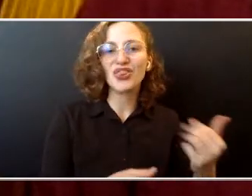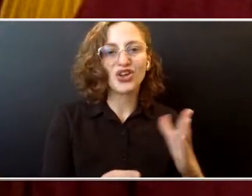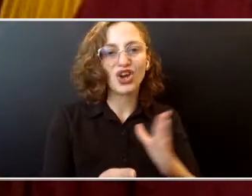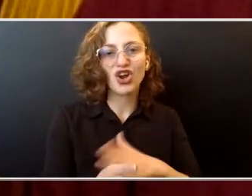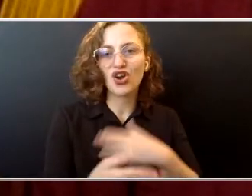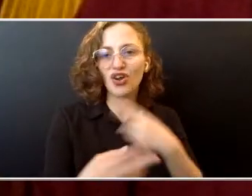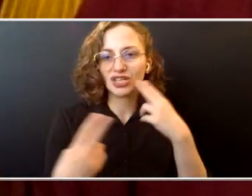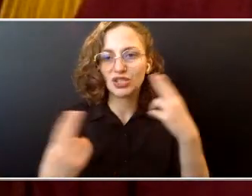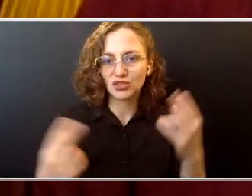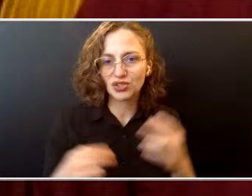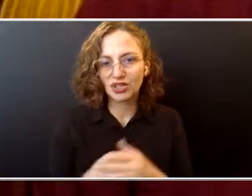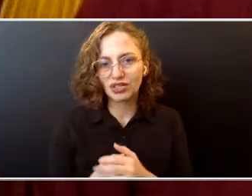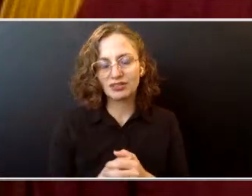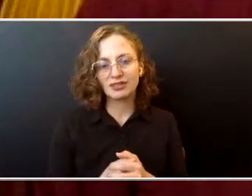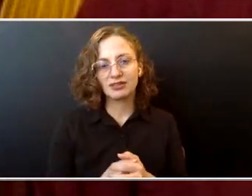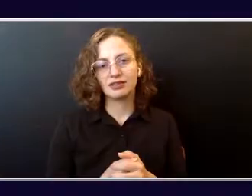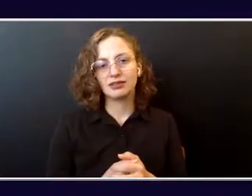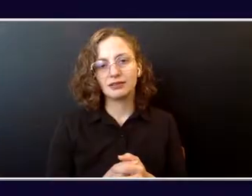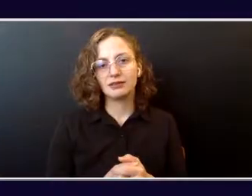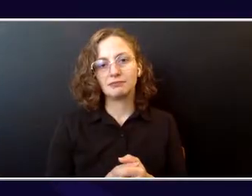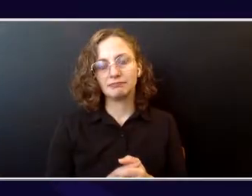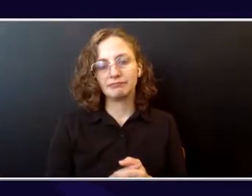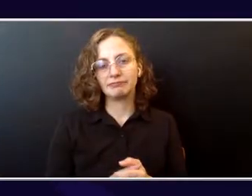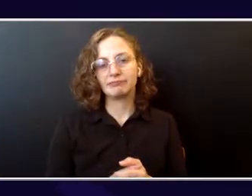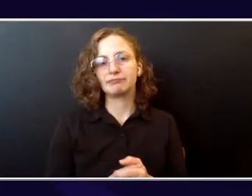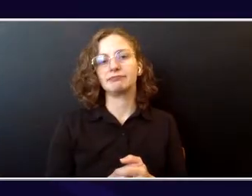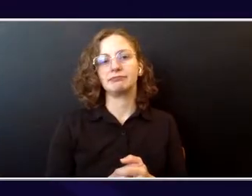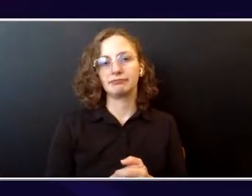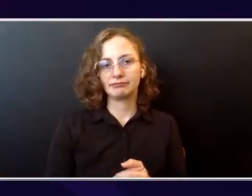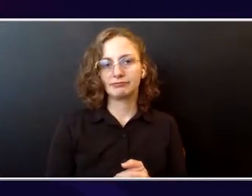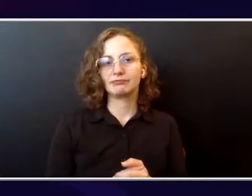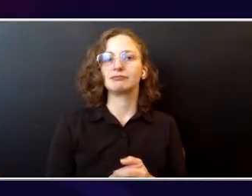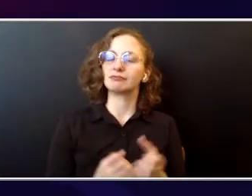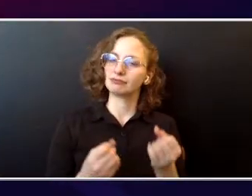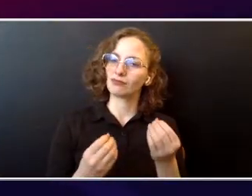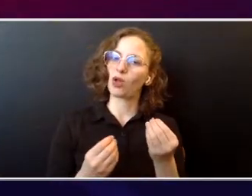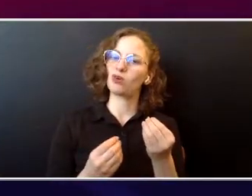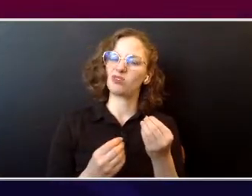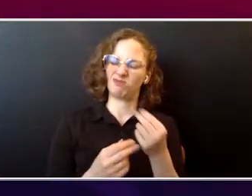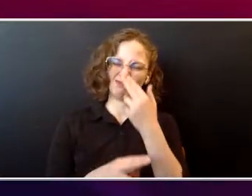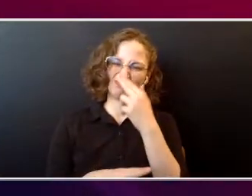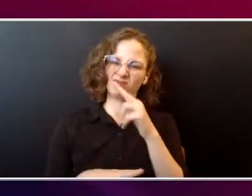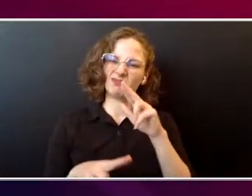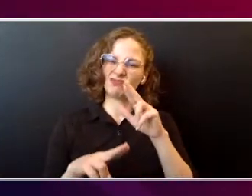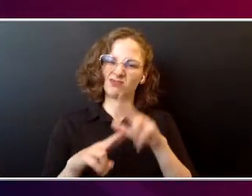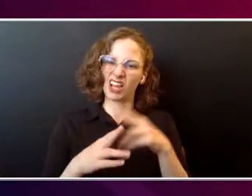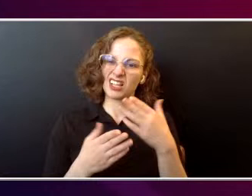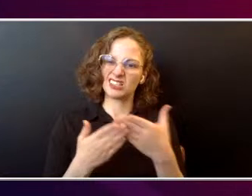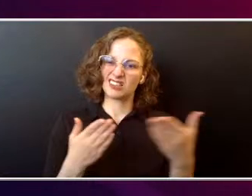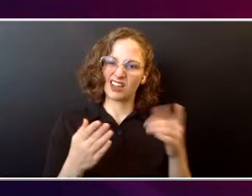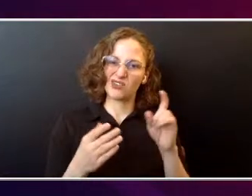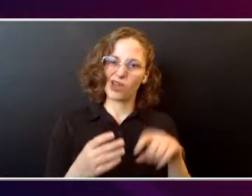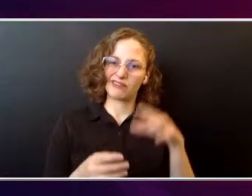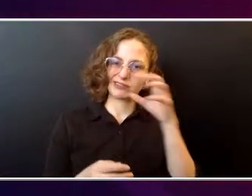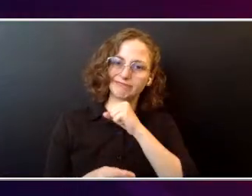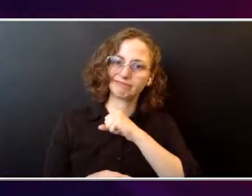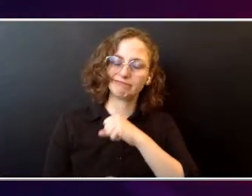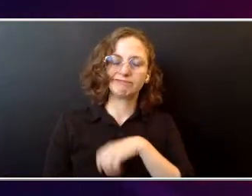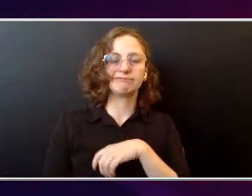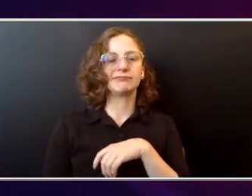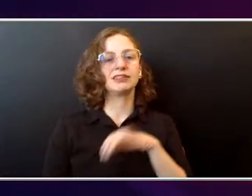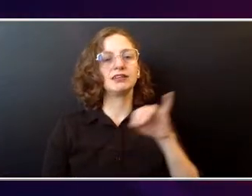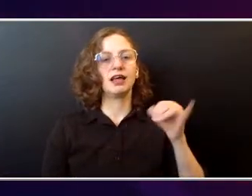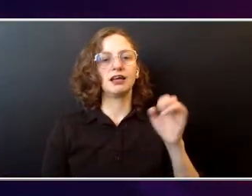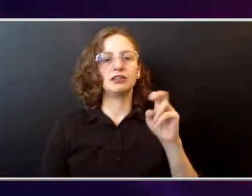also next year. So some fun stuff you got to miss out on. Jenny wants to know, how